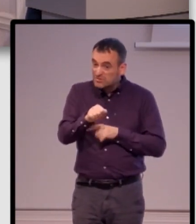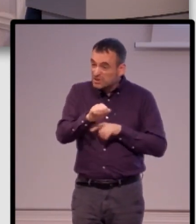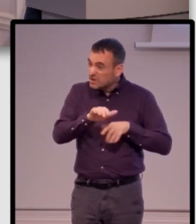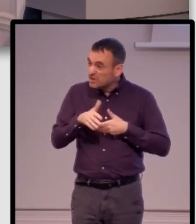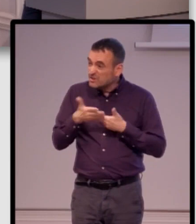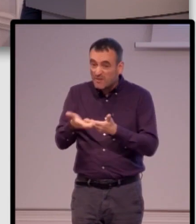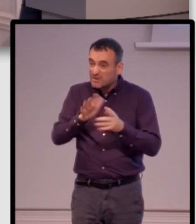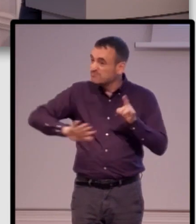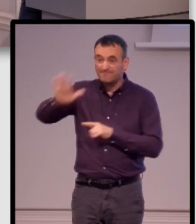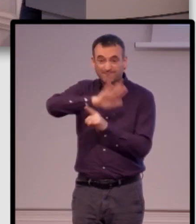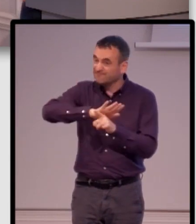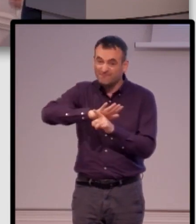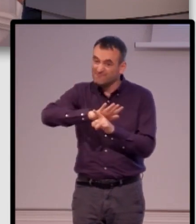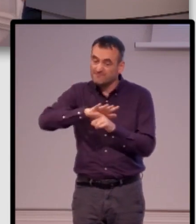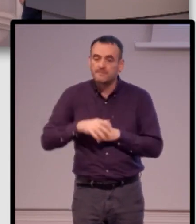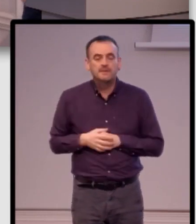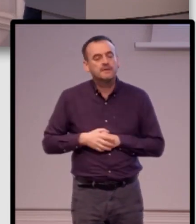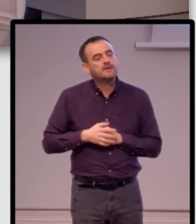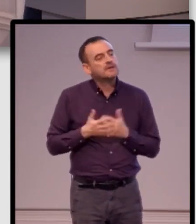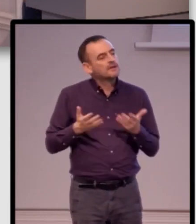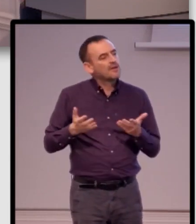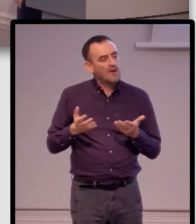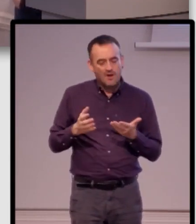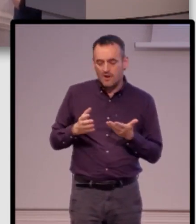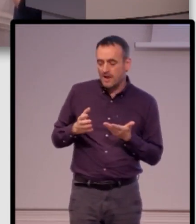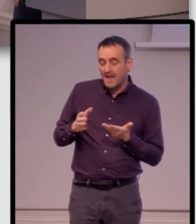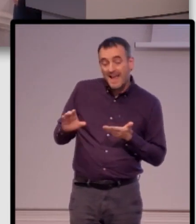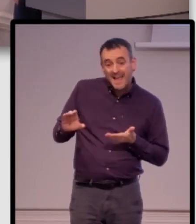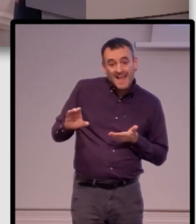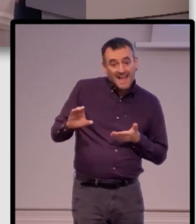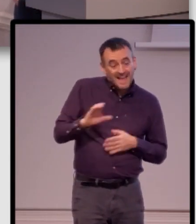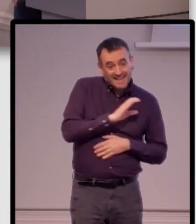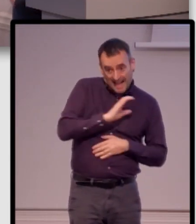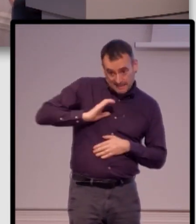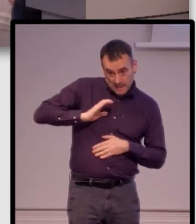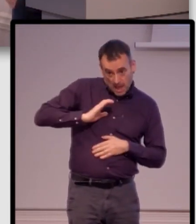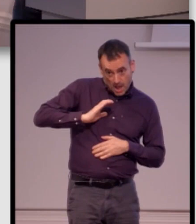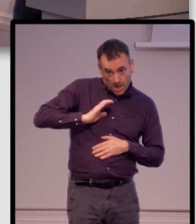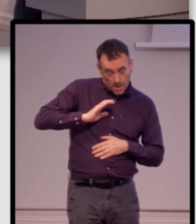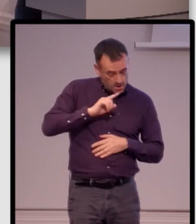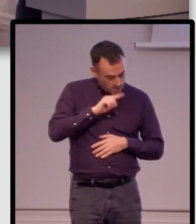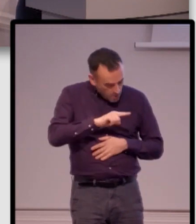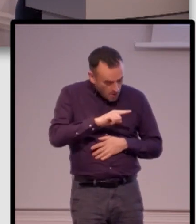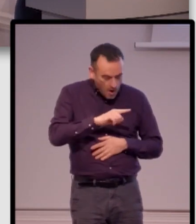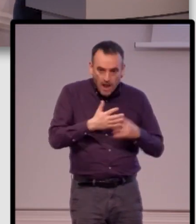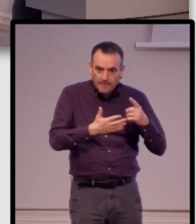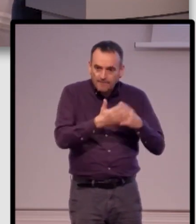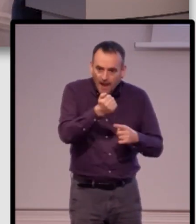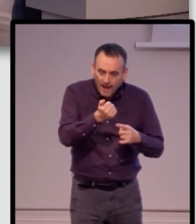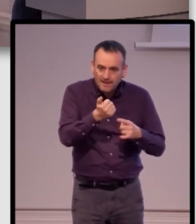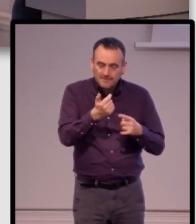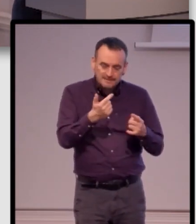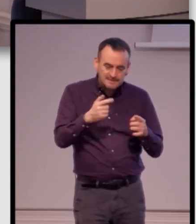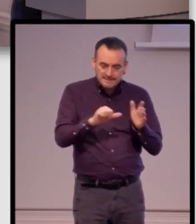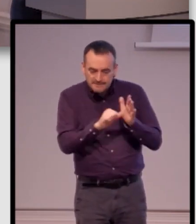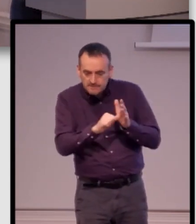So cancer outcomes were becoming less predictable as treatments improved. So many of us will be familiar